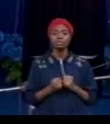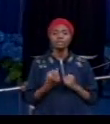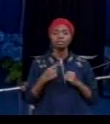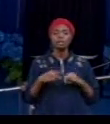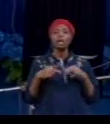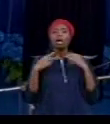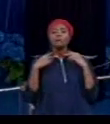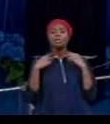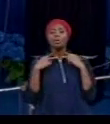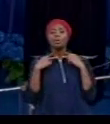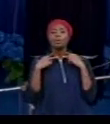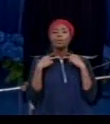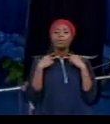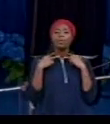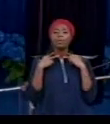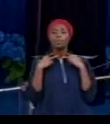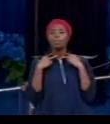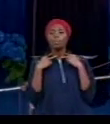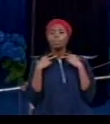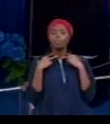yoke.